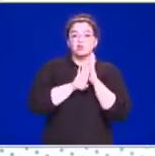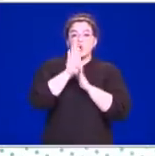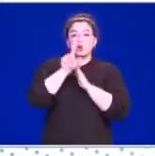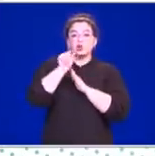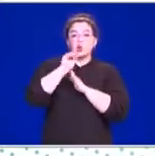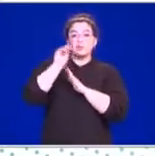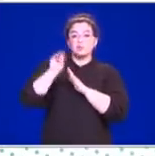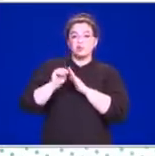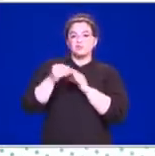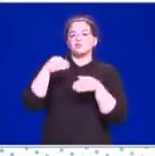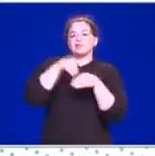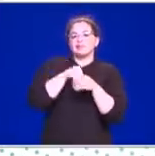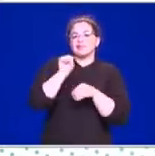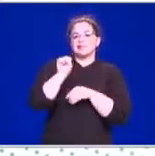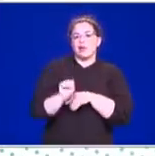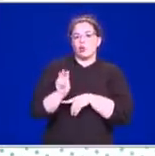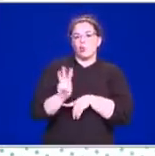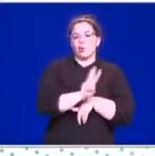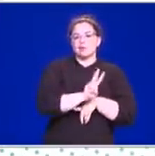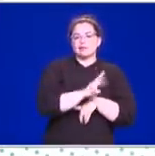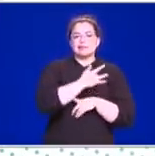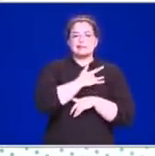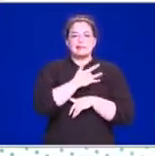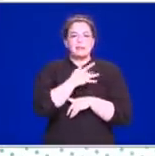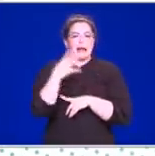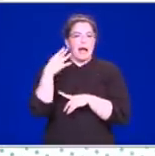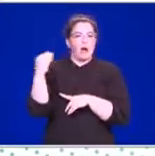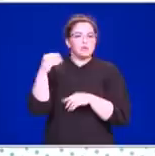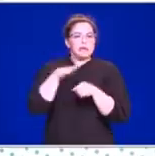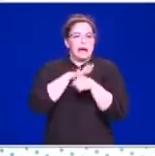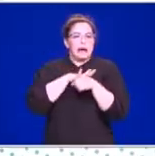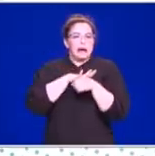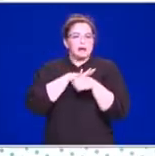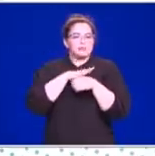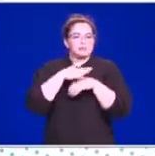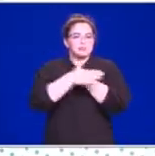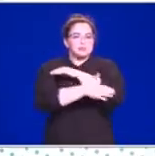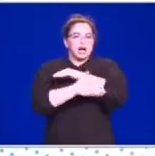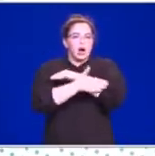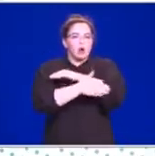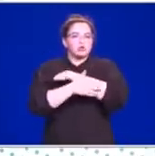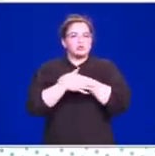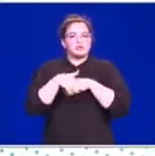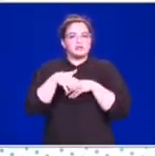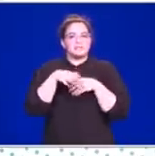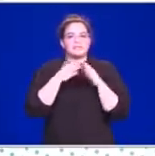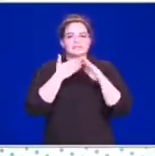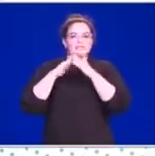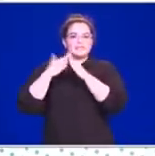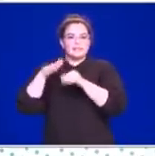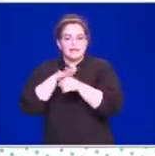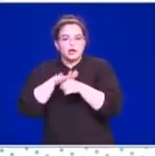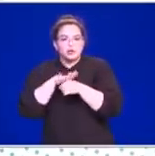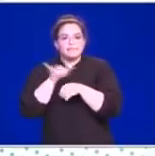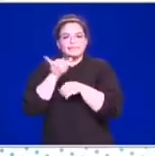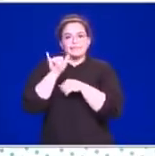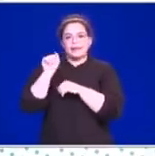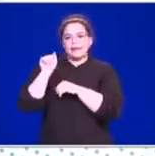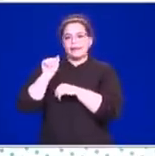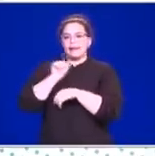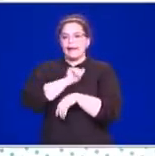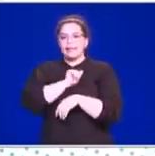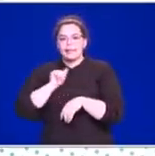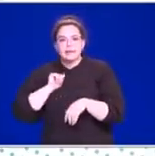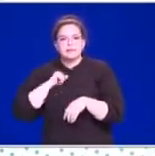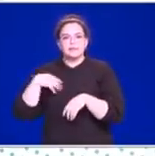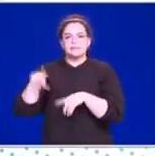were in the South or West, and often were the outer counties of moderately or fast-growing metropolitan areas such as Atlanta,